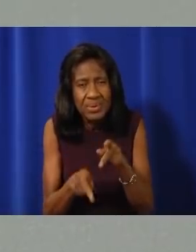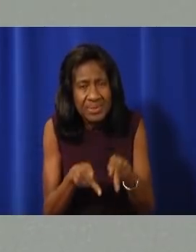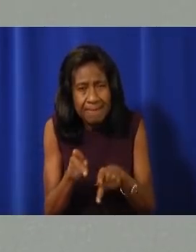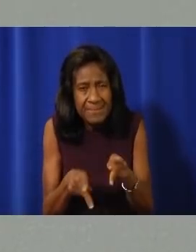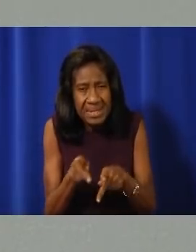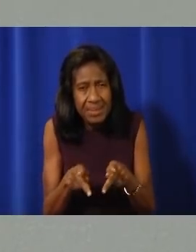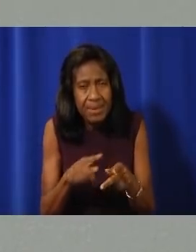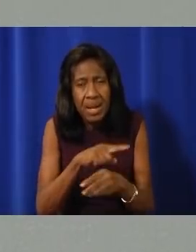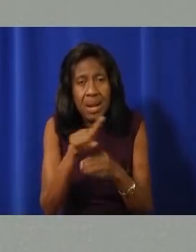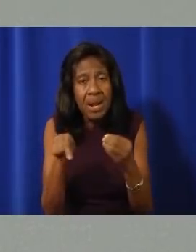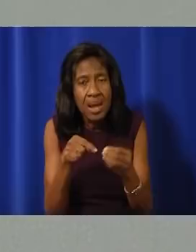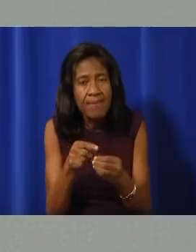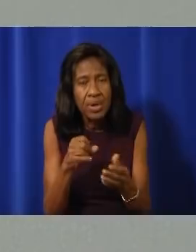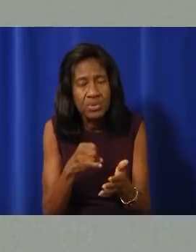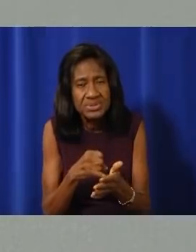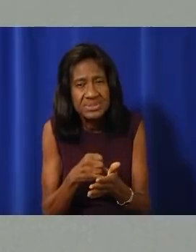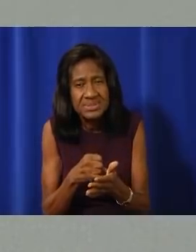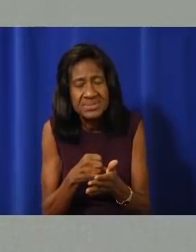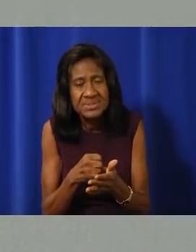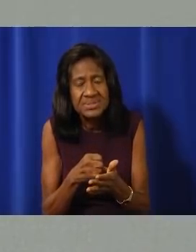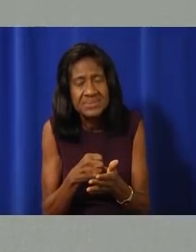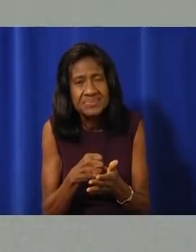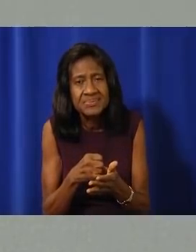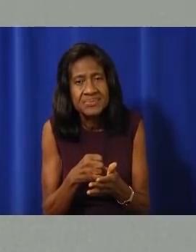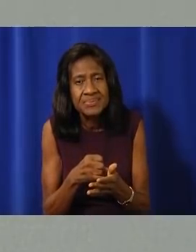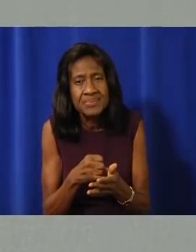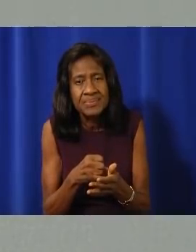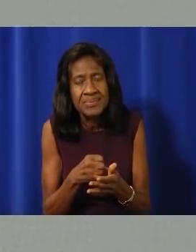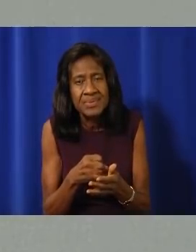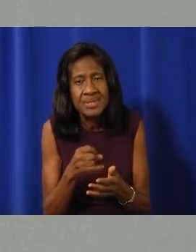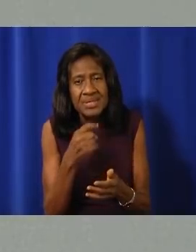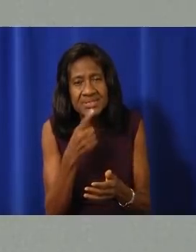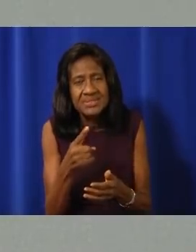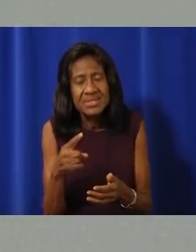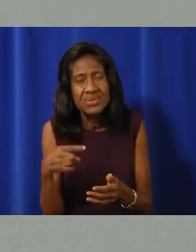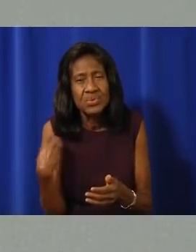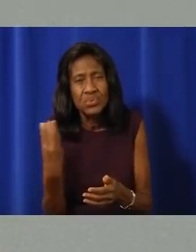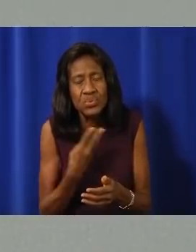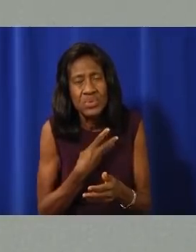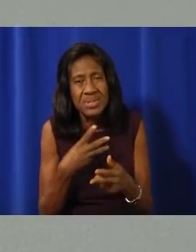we have been in for some time, that we have complete safety.